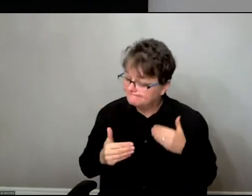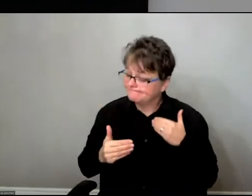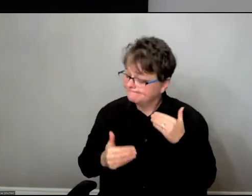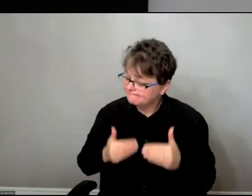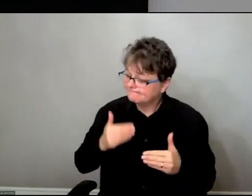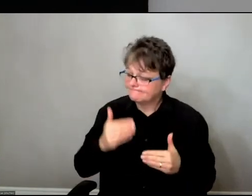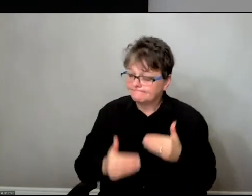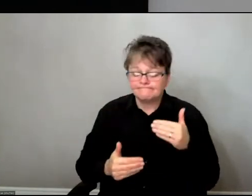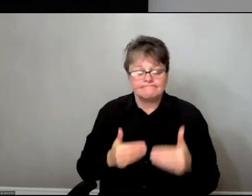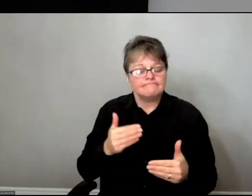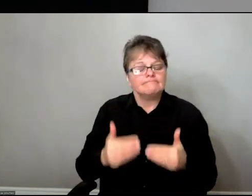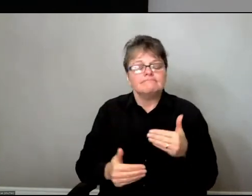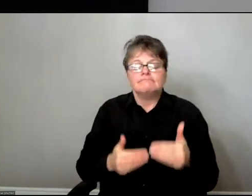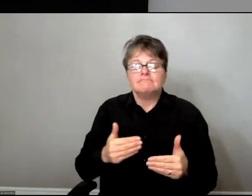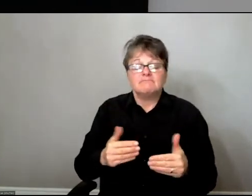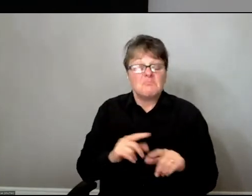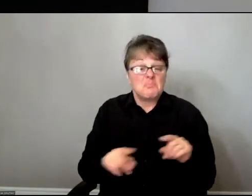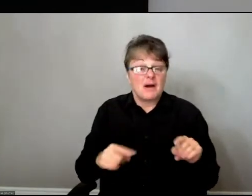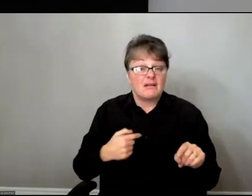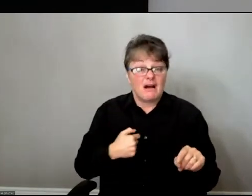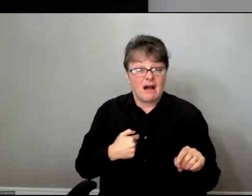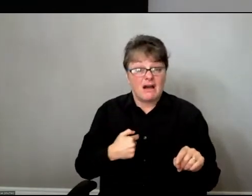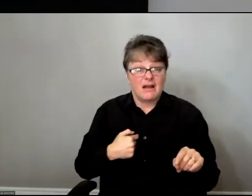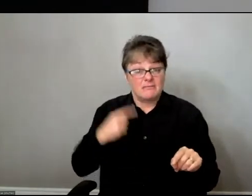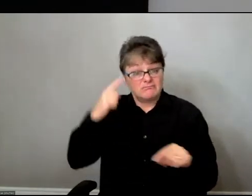But I am stuck in that moment.